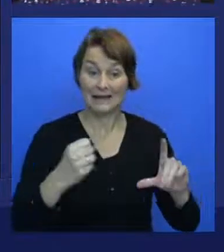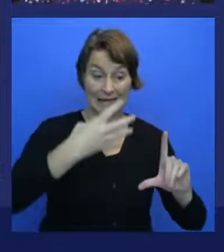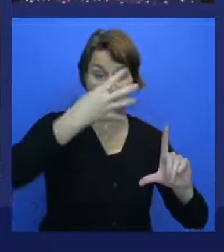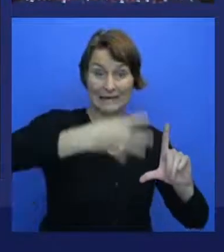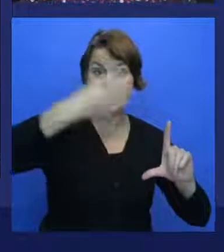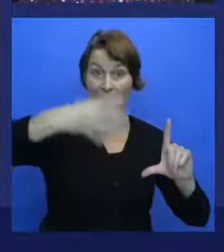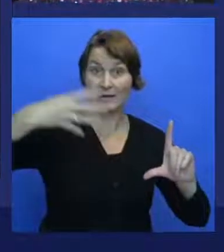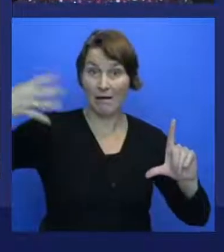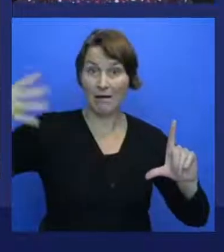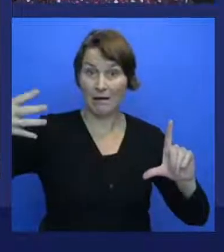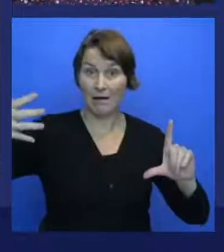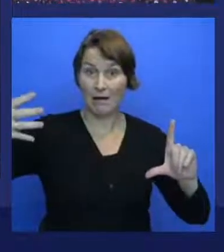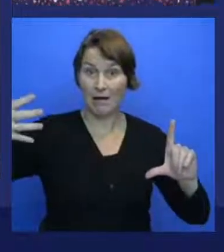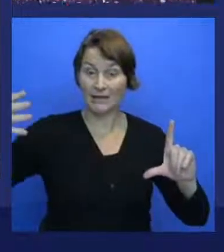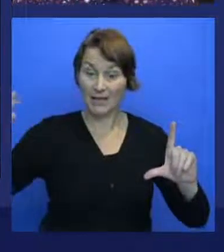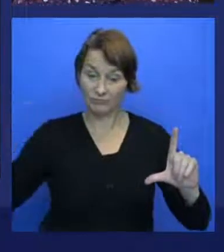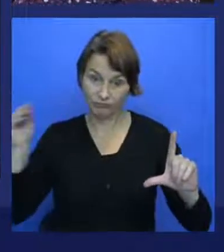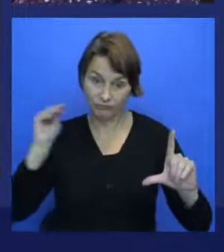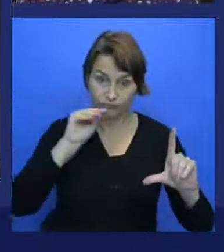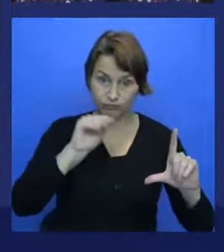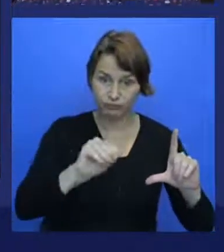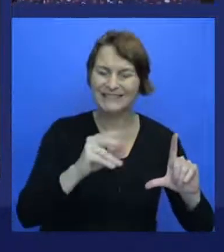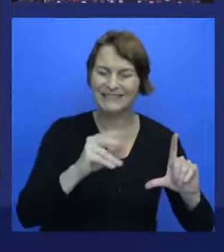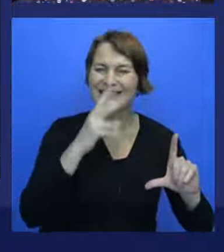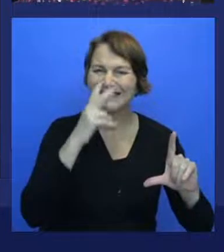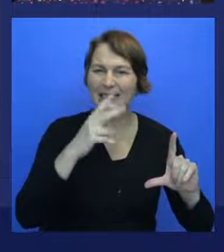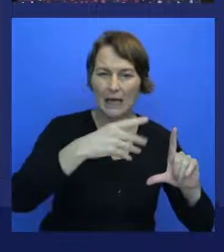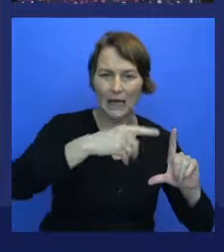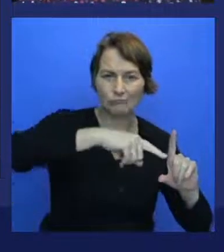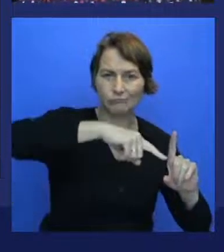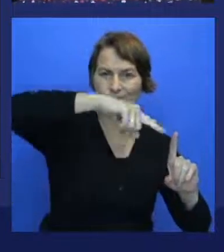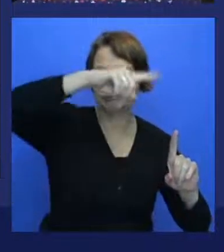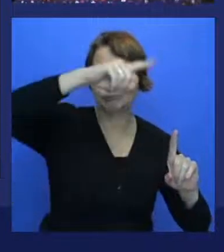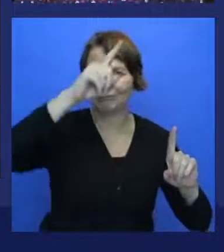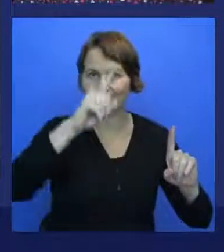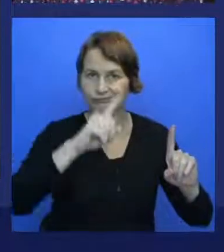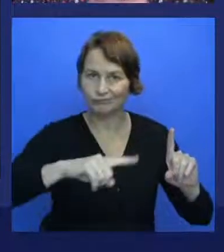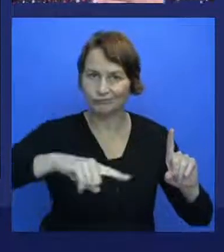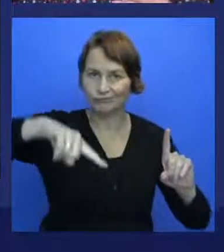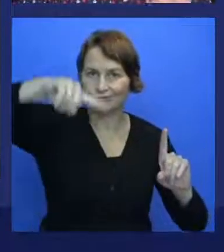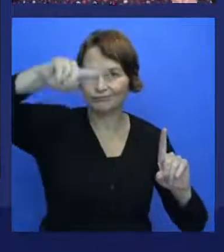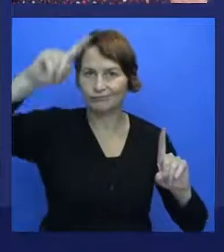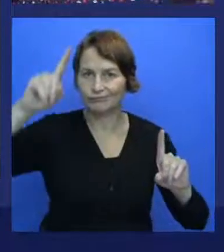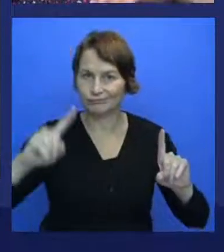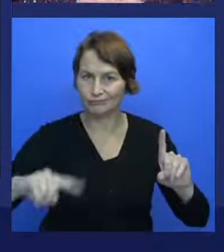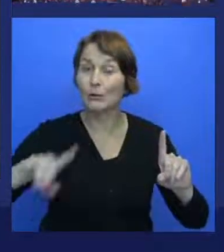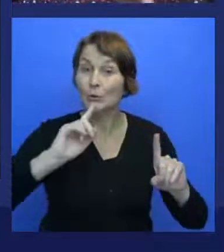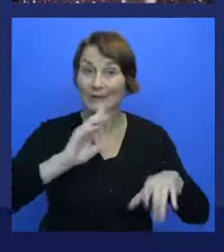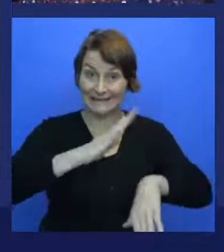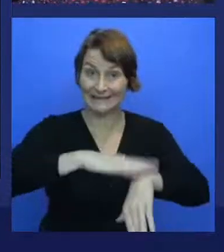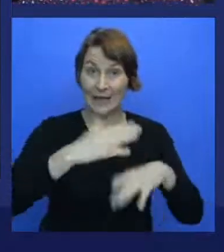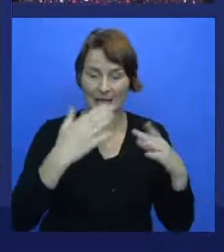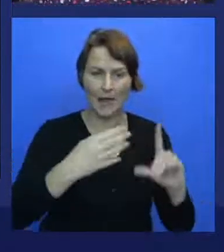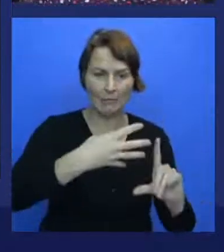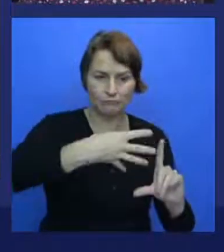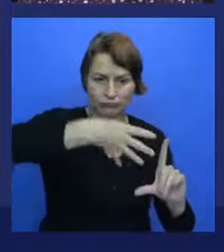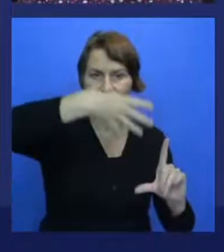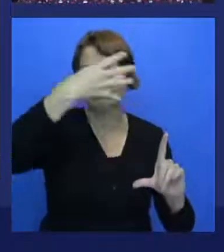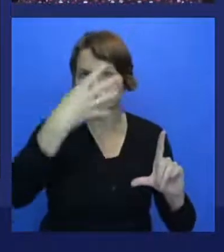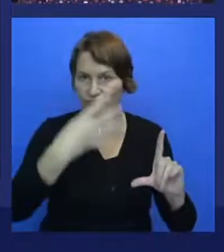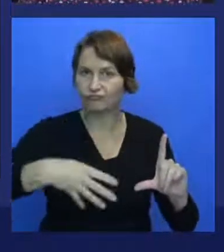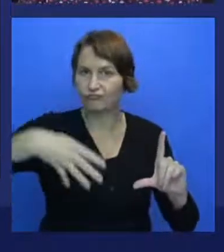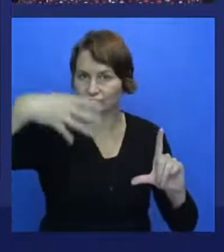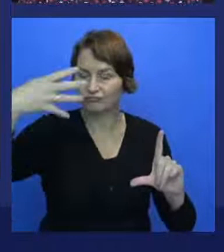you something that looks like this. It will show you all of the actual data as it goes, not only